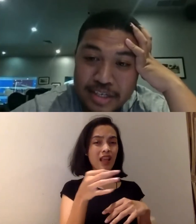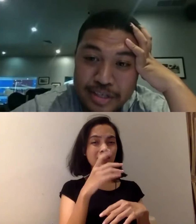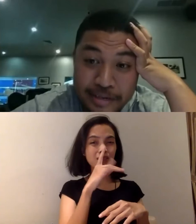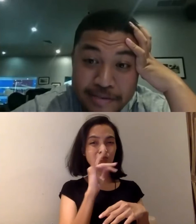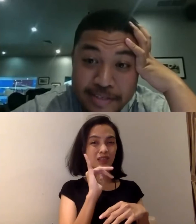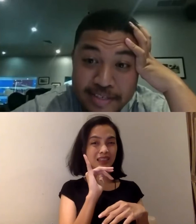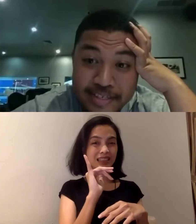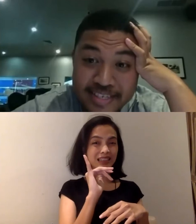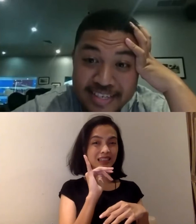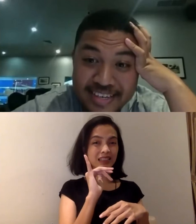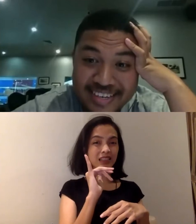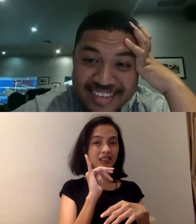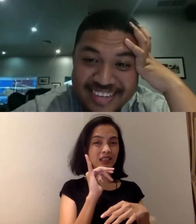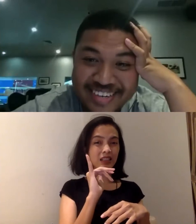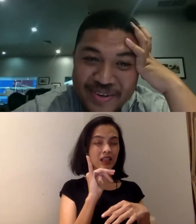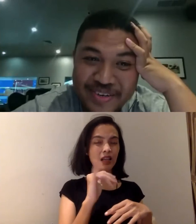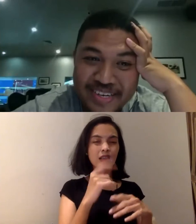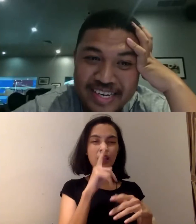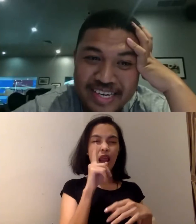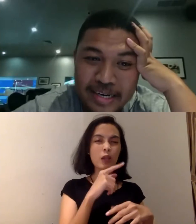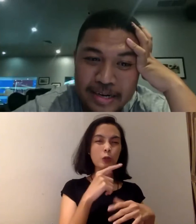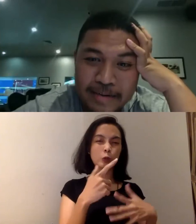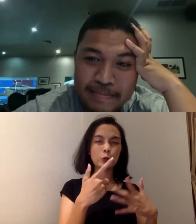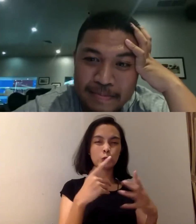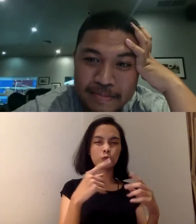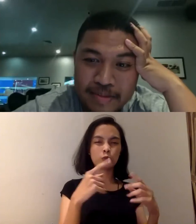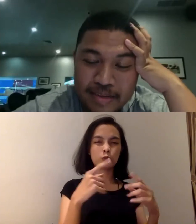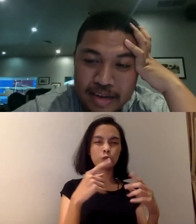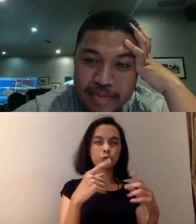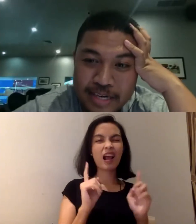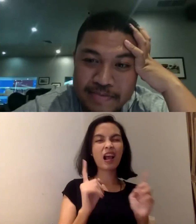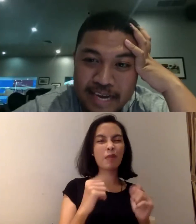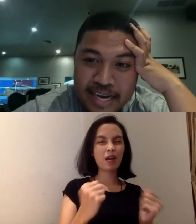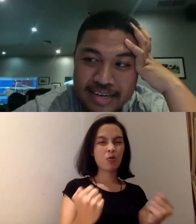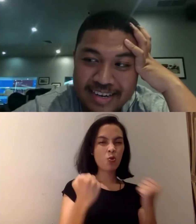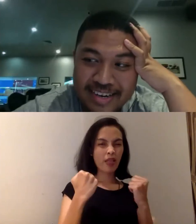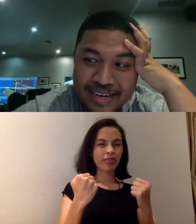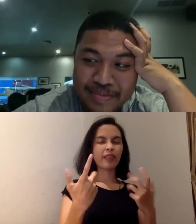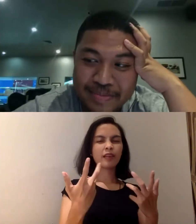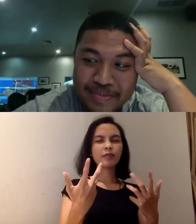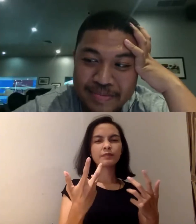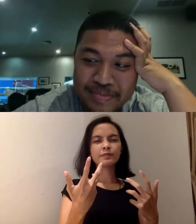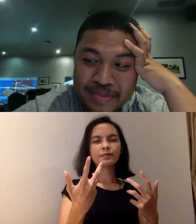religiously shifts, like and